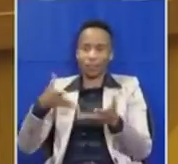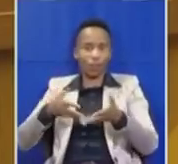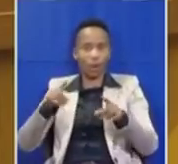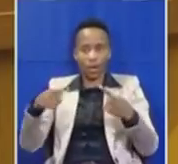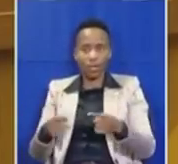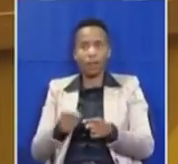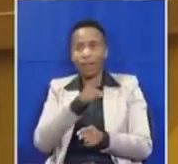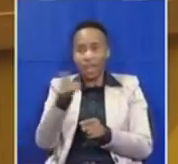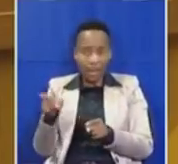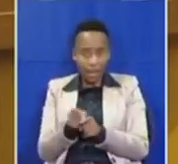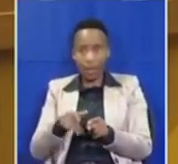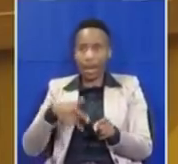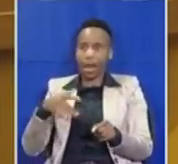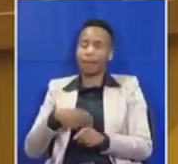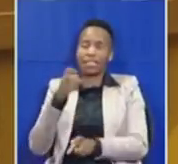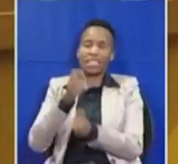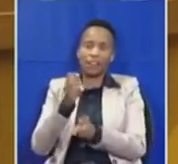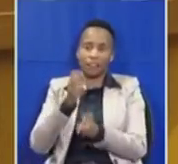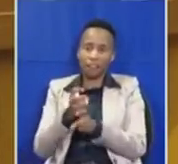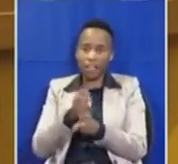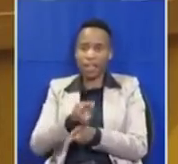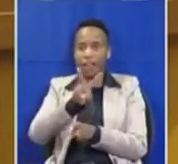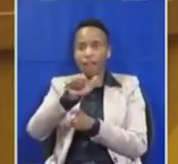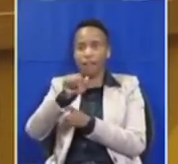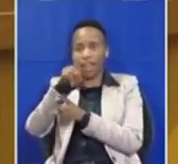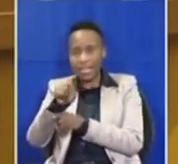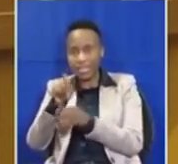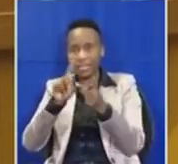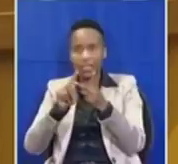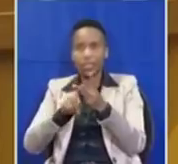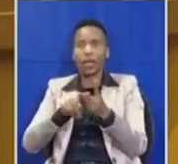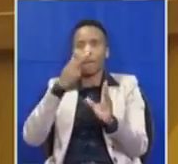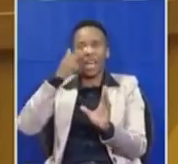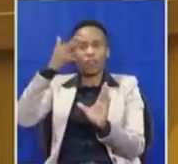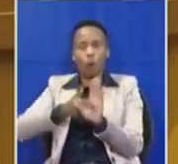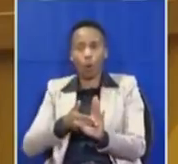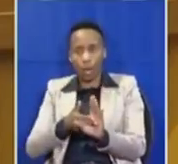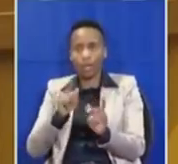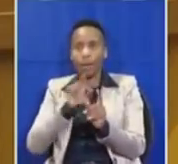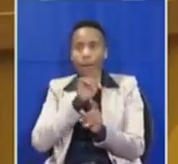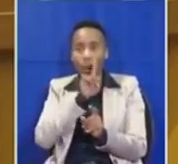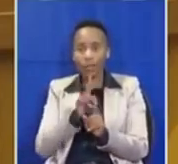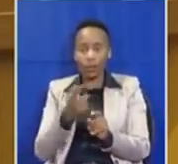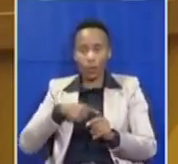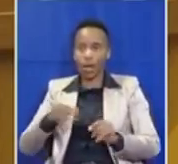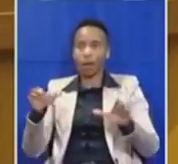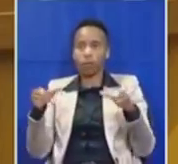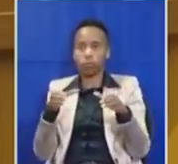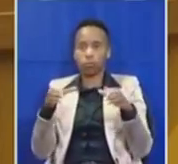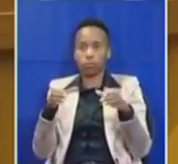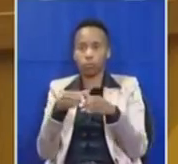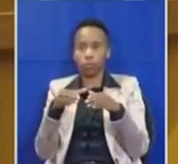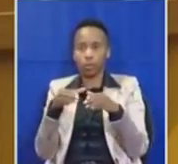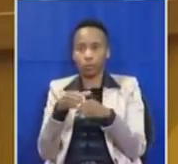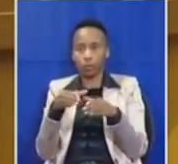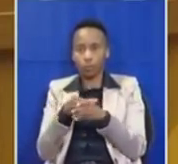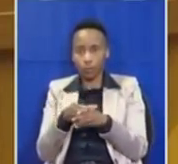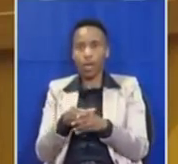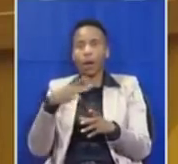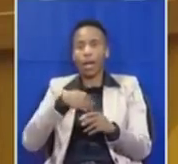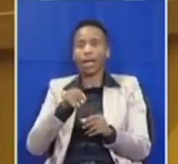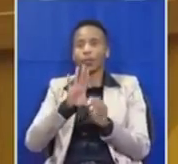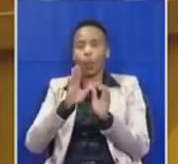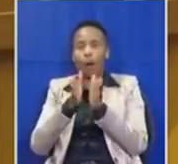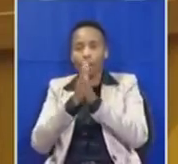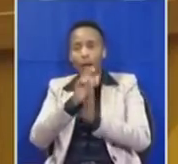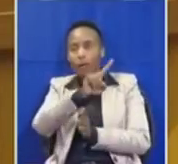under VAT, it's getting harder under petrol, and ultimately we're shrinking further. I want to call upon you and members of this House